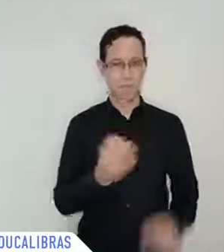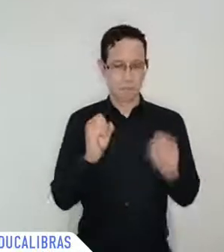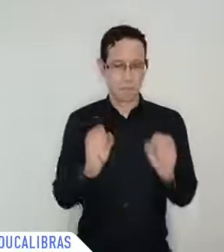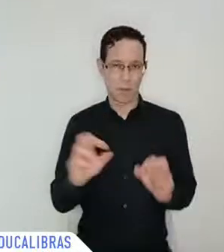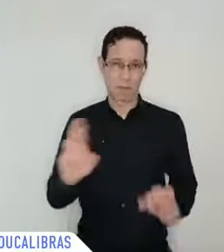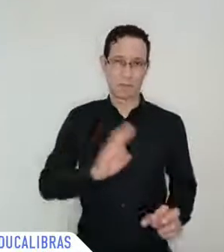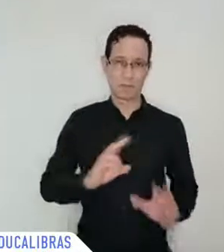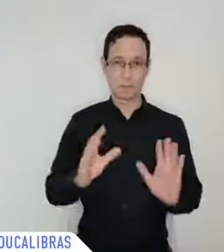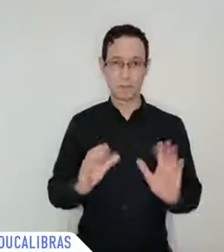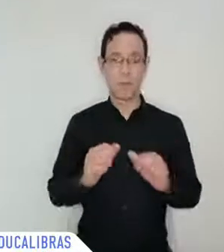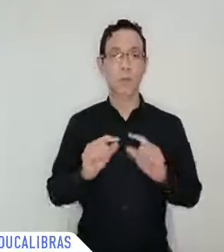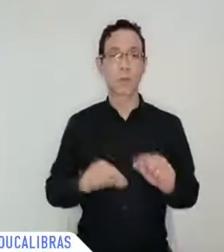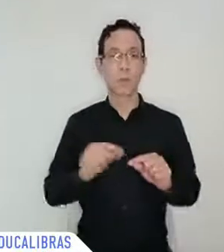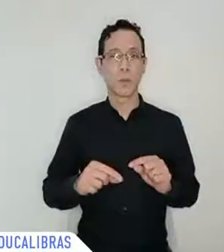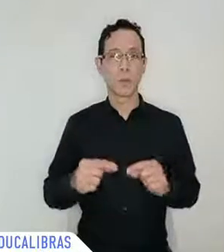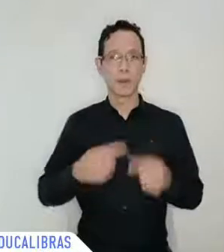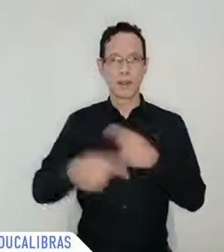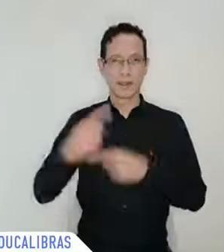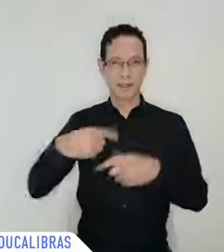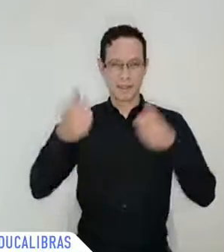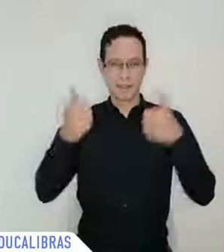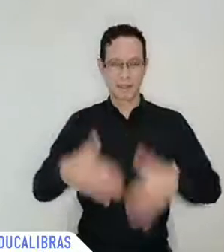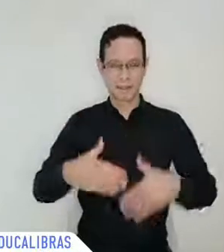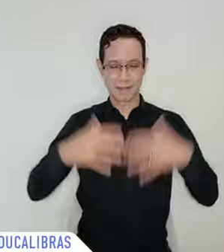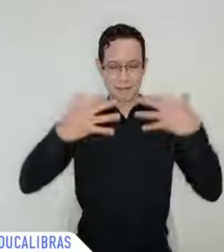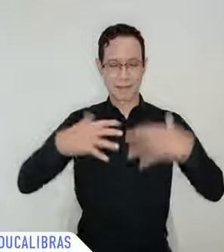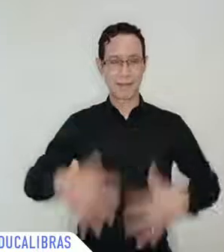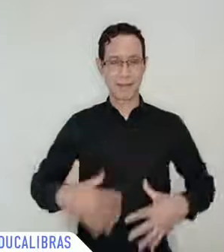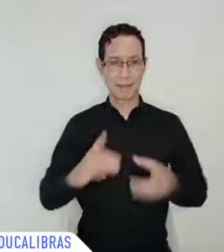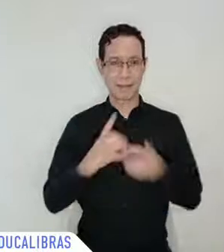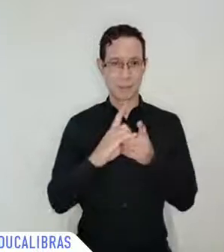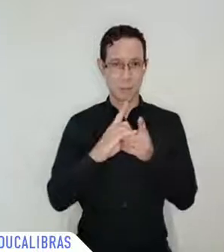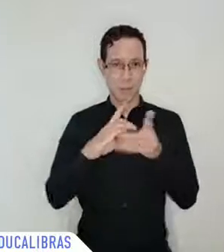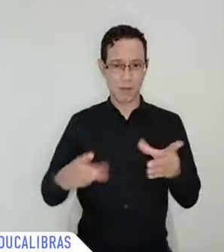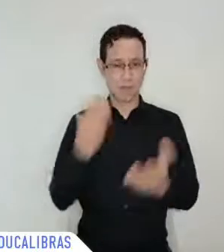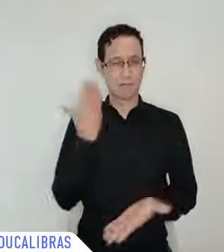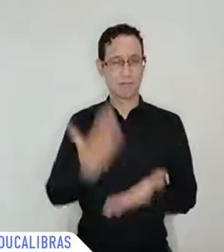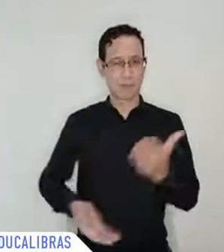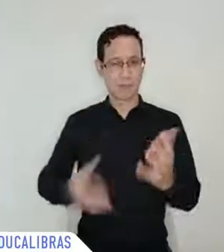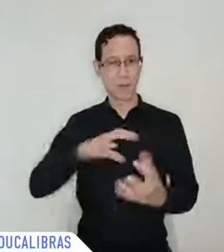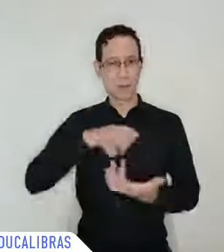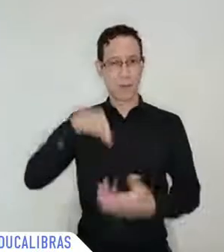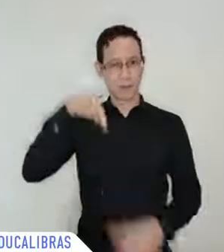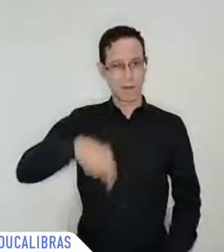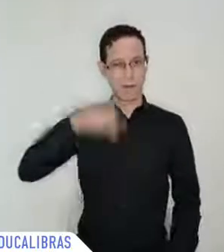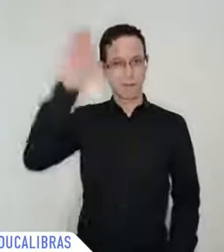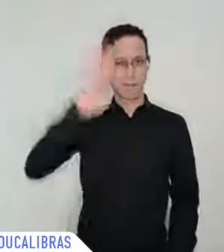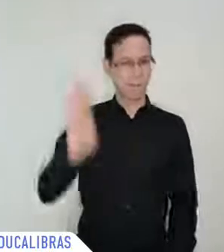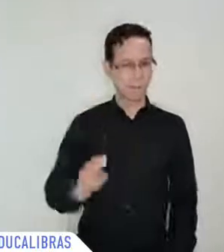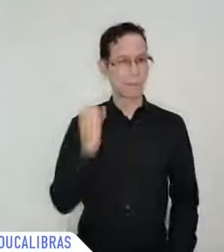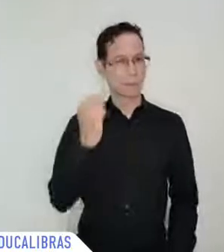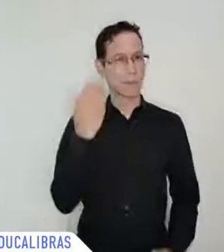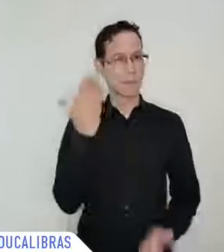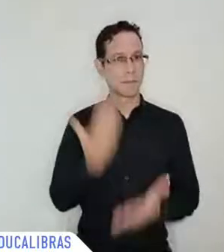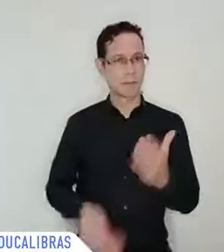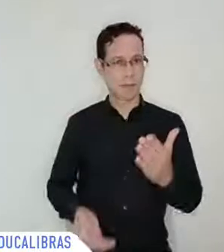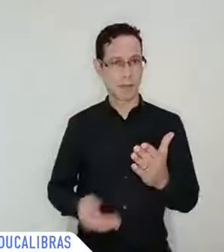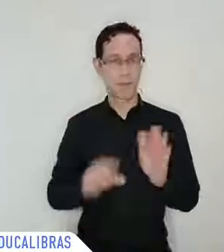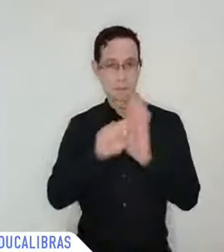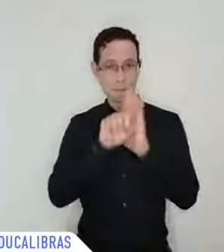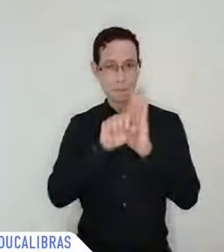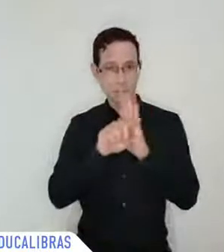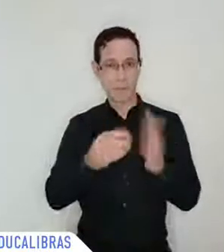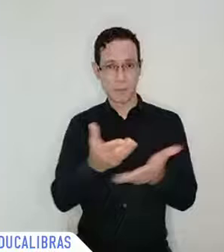have a first question to the 3 of you. And getting back to what I was starting to say about the democracy in